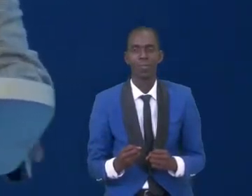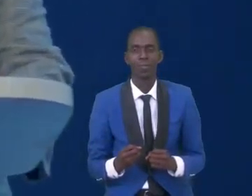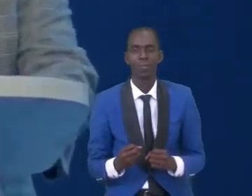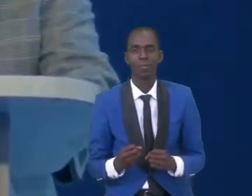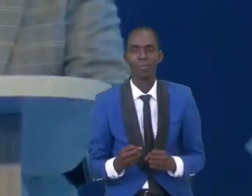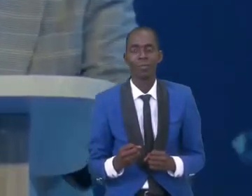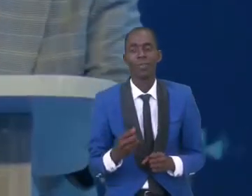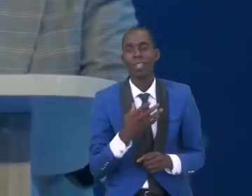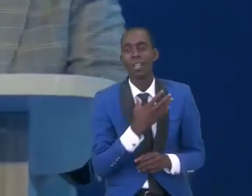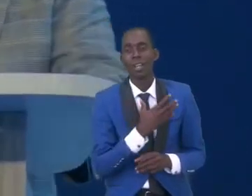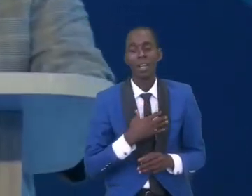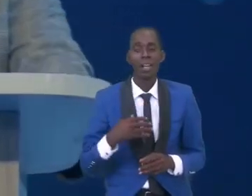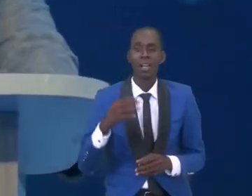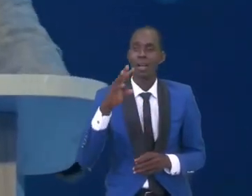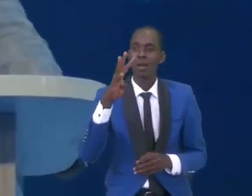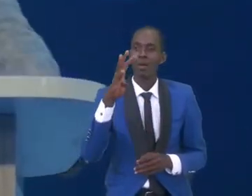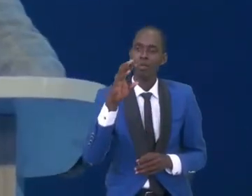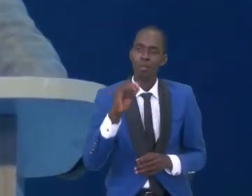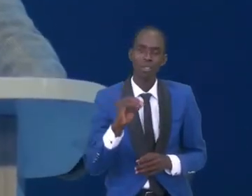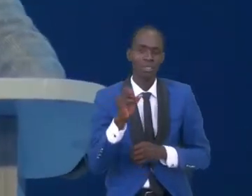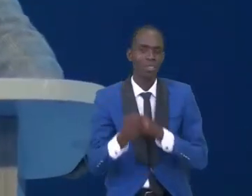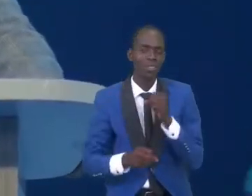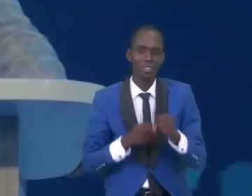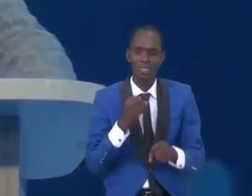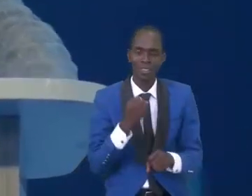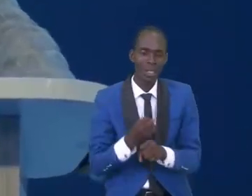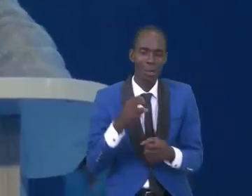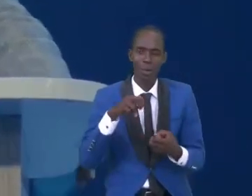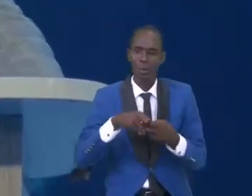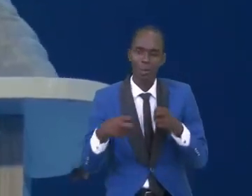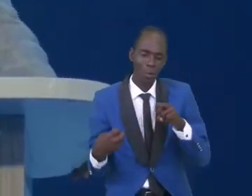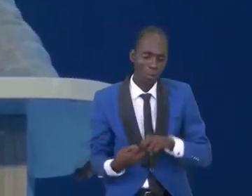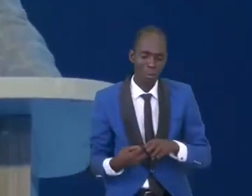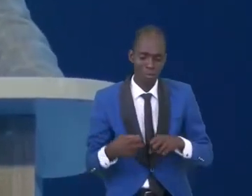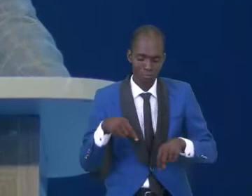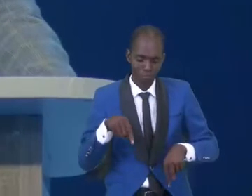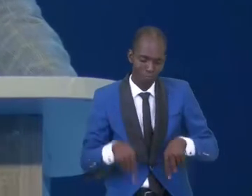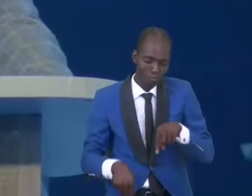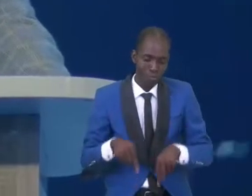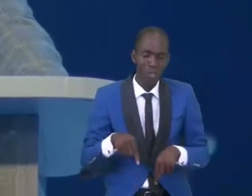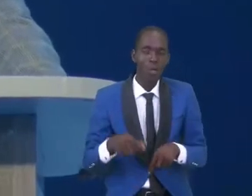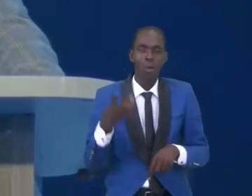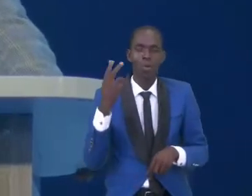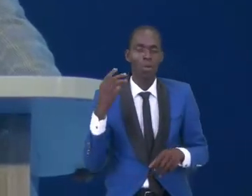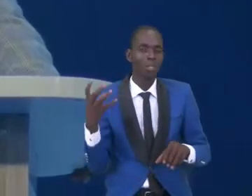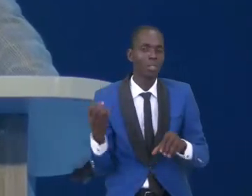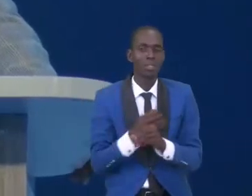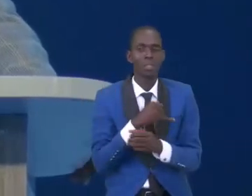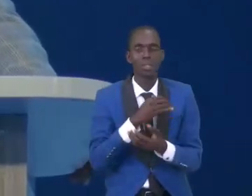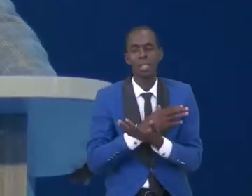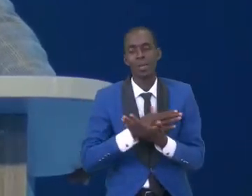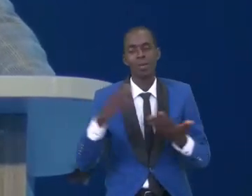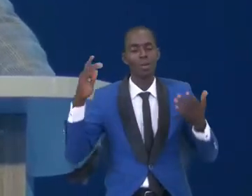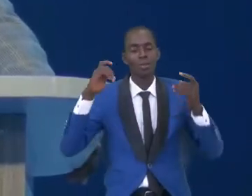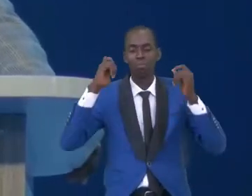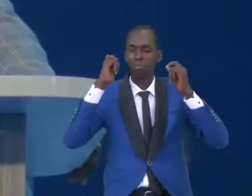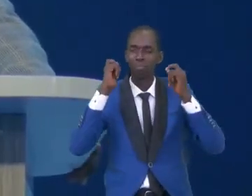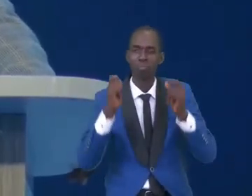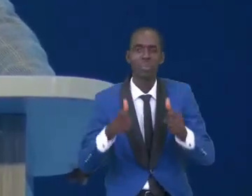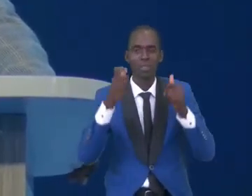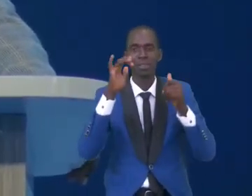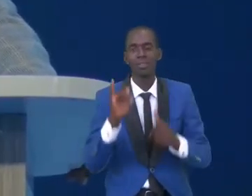And 40-year problem, paralysis, was taken away instantaneously.